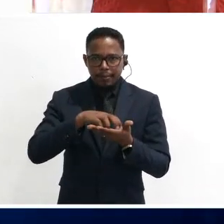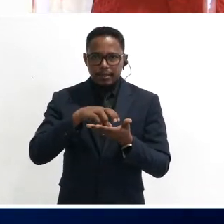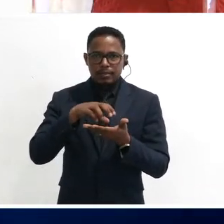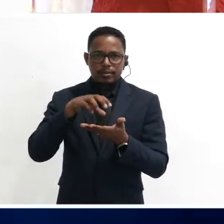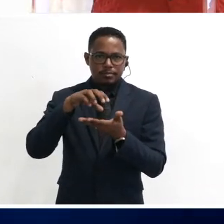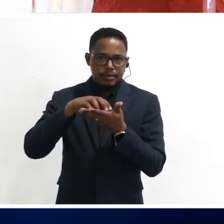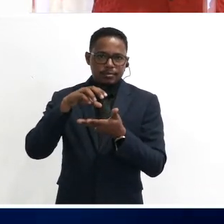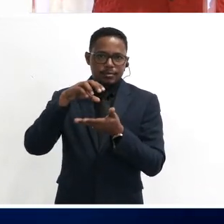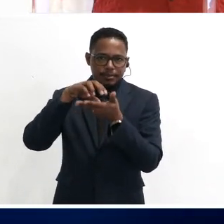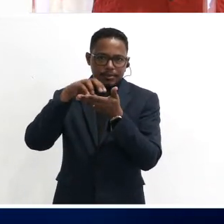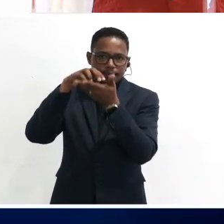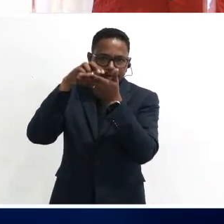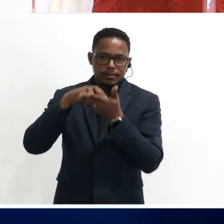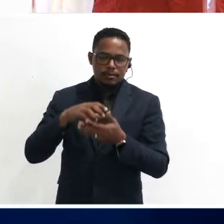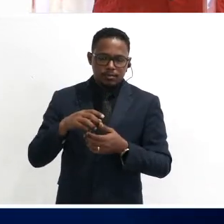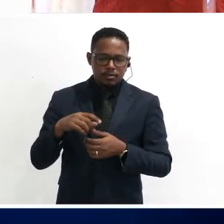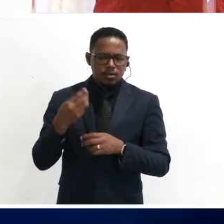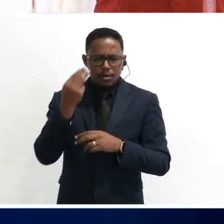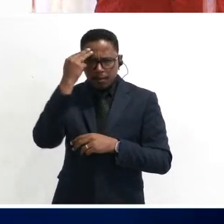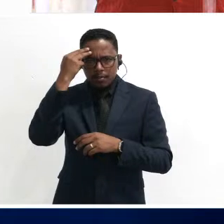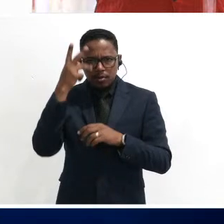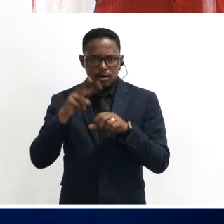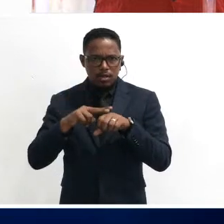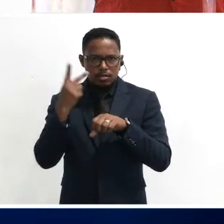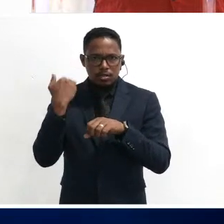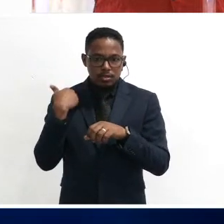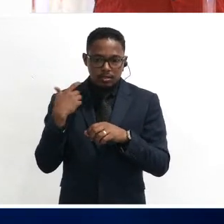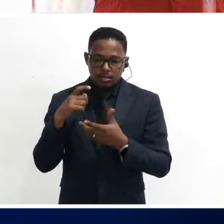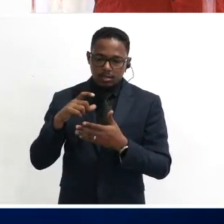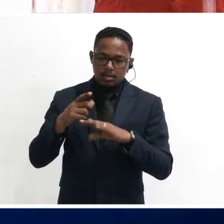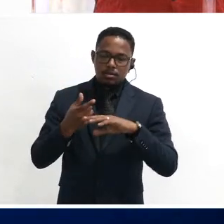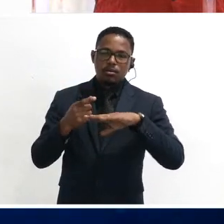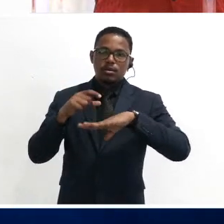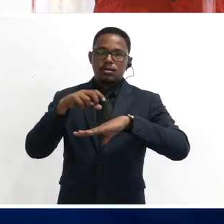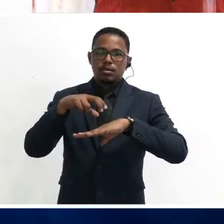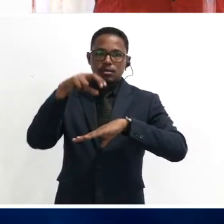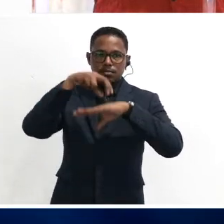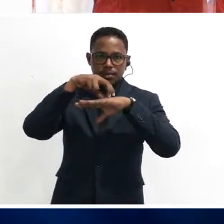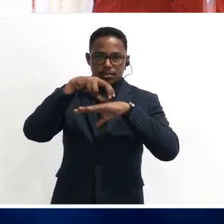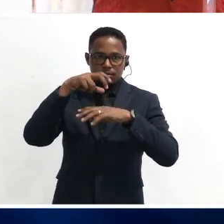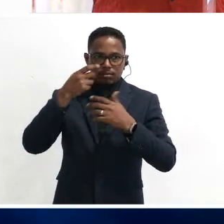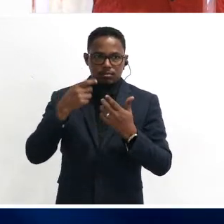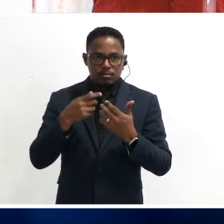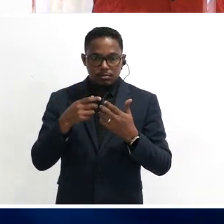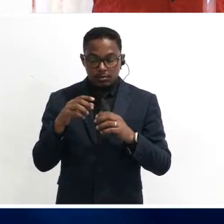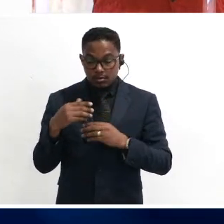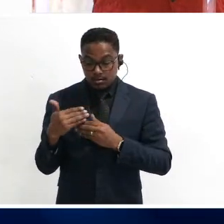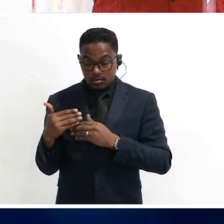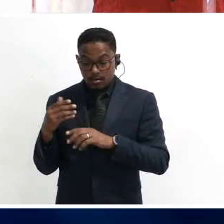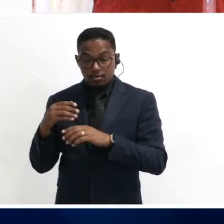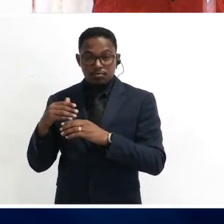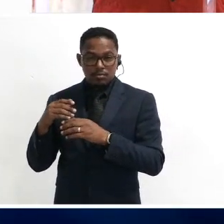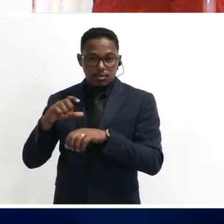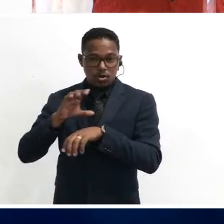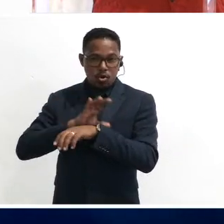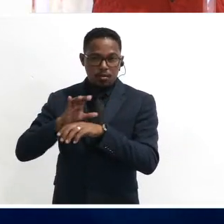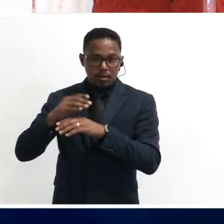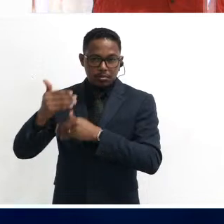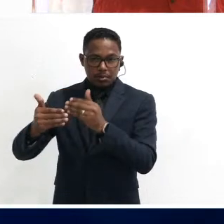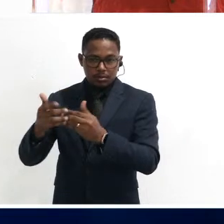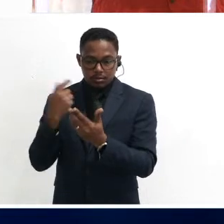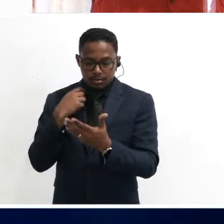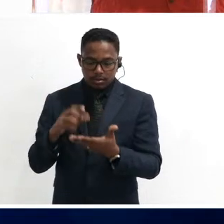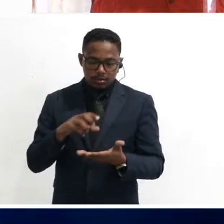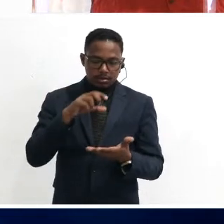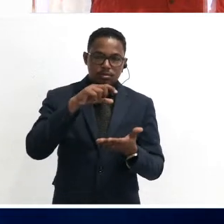soldered onto the top of the lower processor package is that the memory can be fully tested. It's in a package format. It can